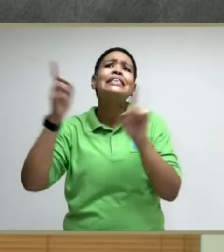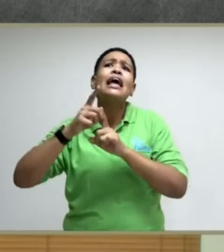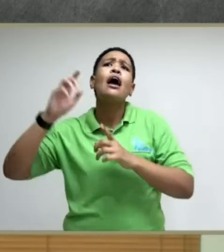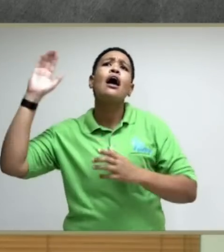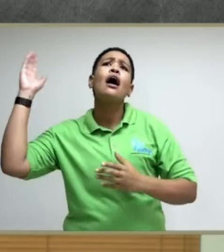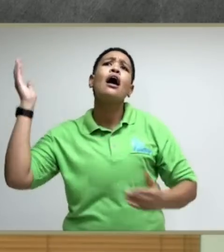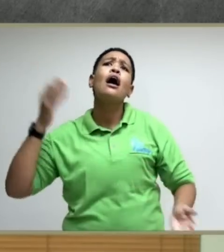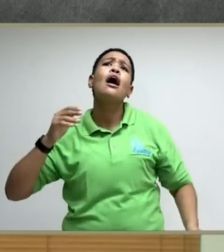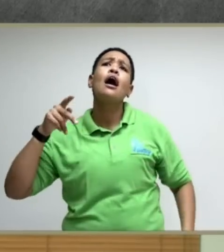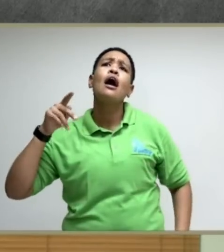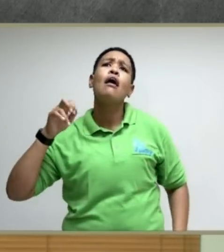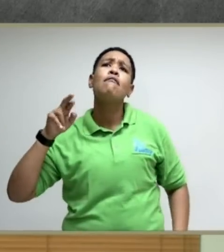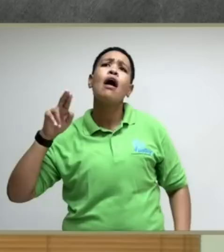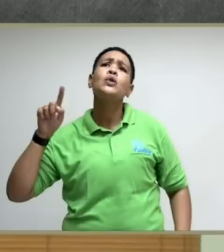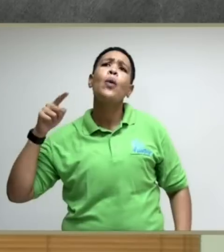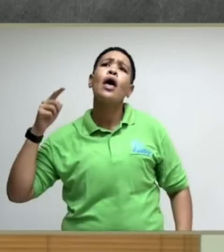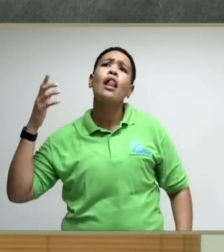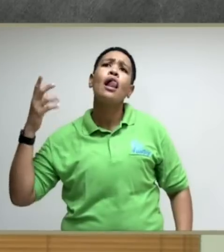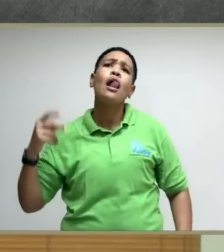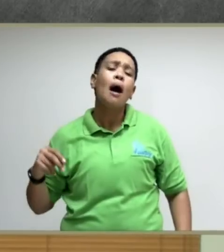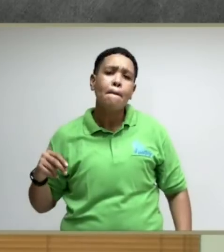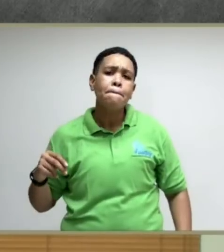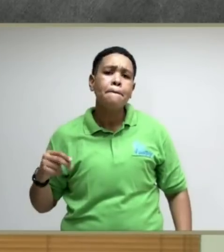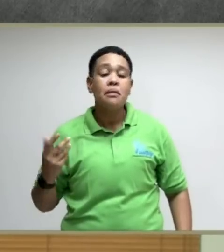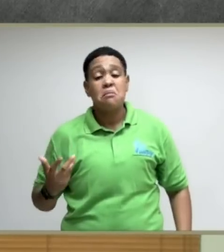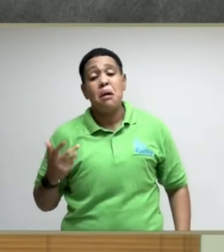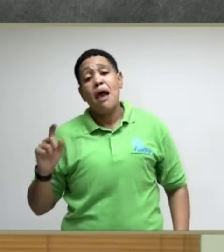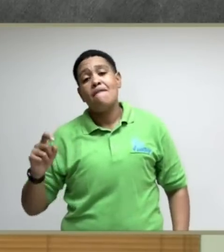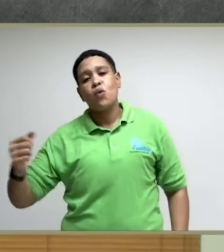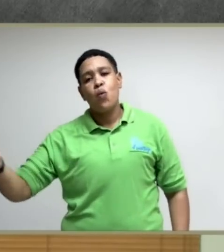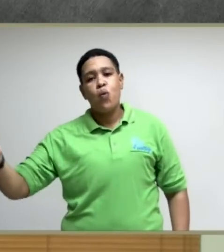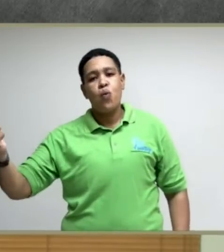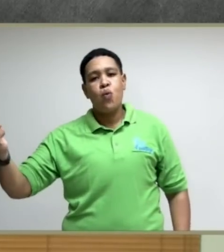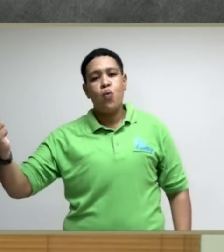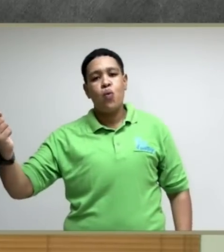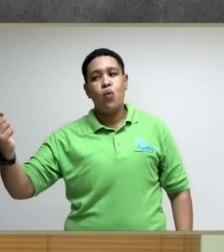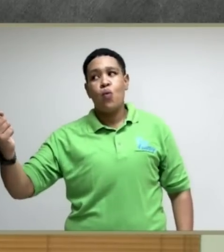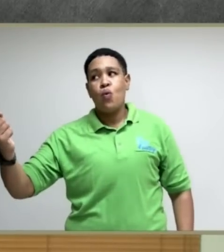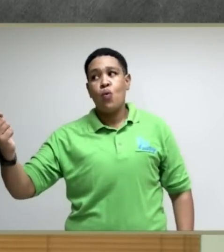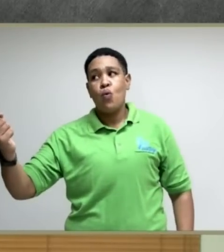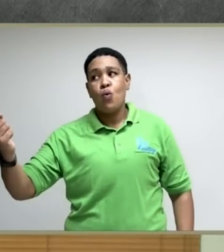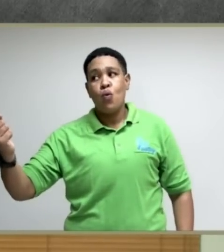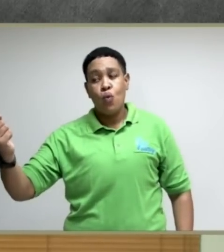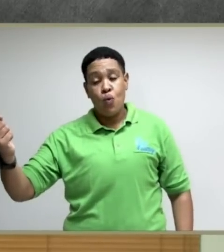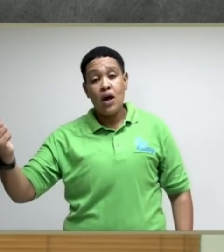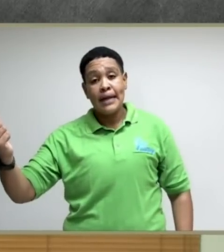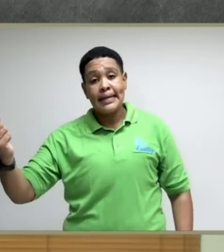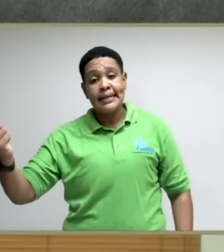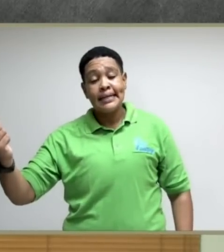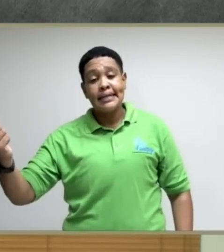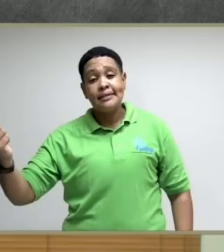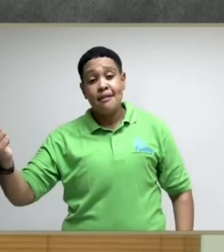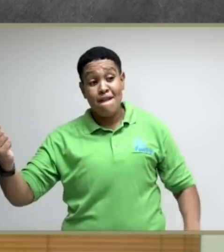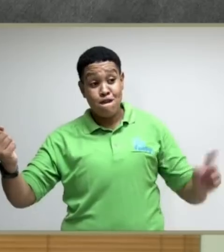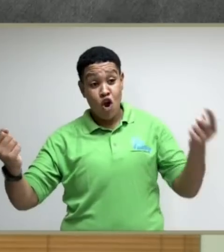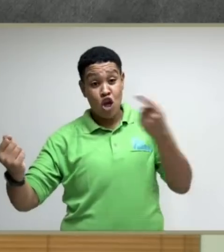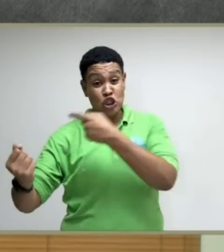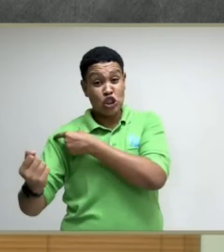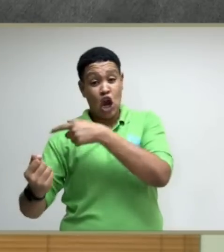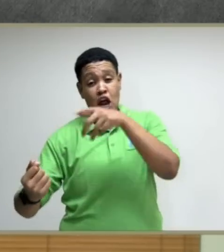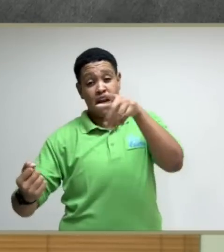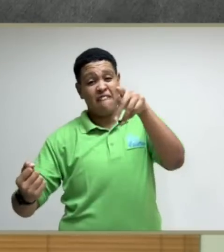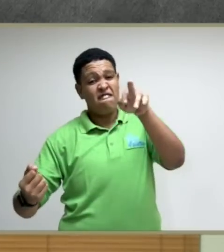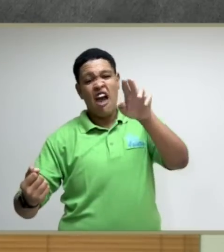the arrival of the second batch, is we may have to halt the first doses and to apply the